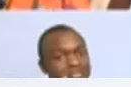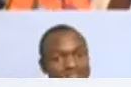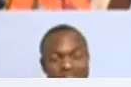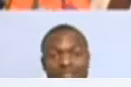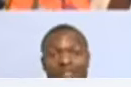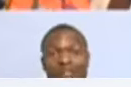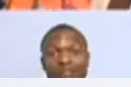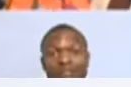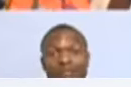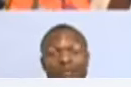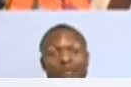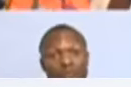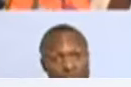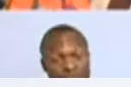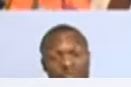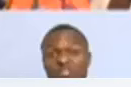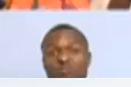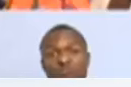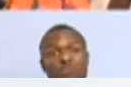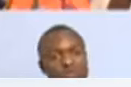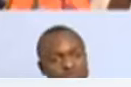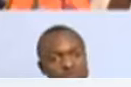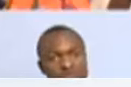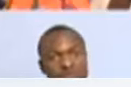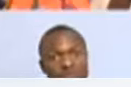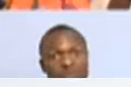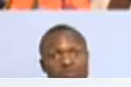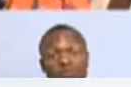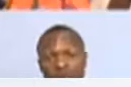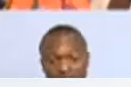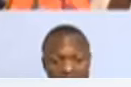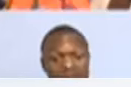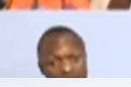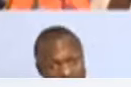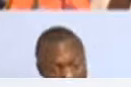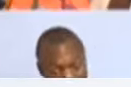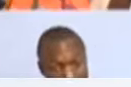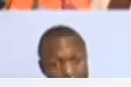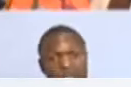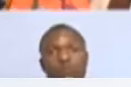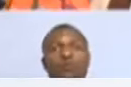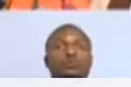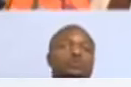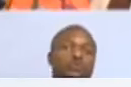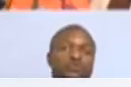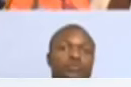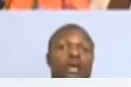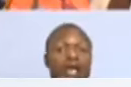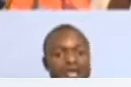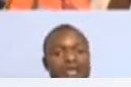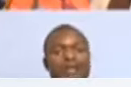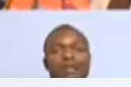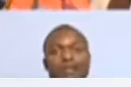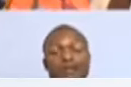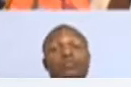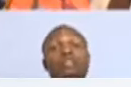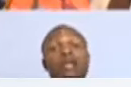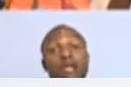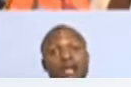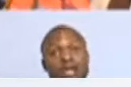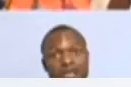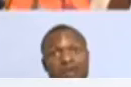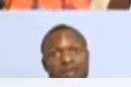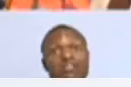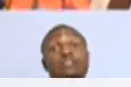waste, it's not just for industrial use, but it's also a health matter. It's a matter of